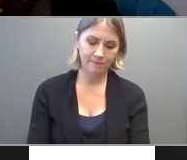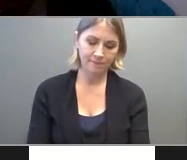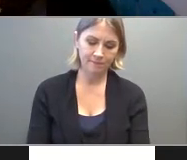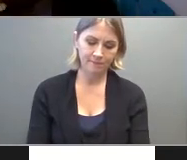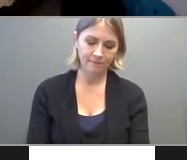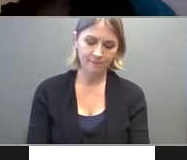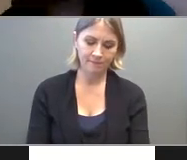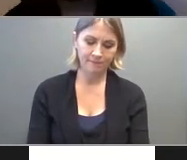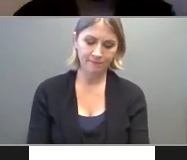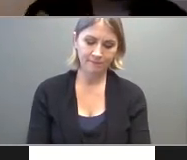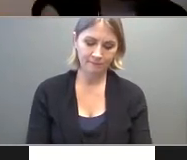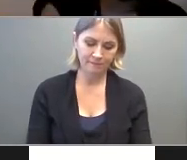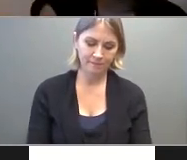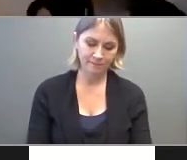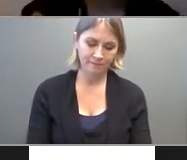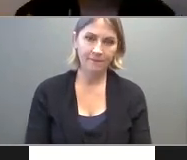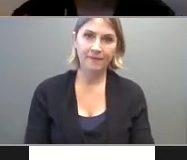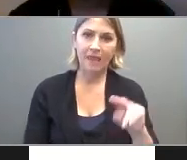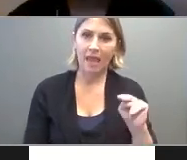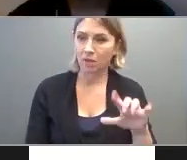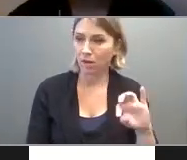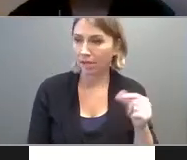N log n squared,